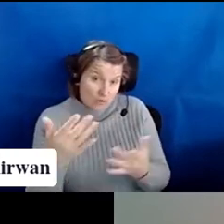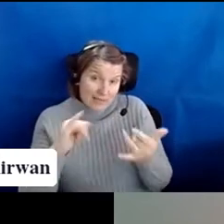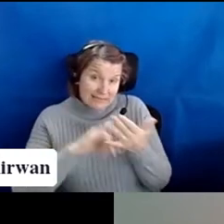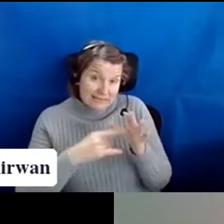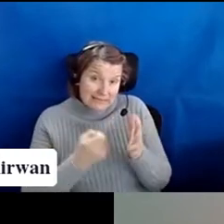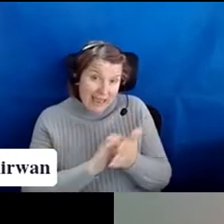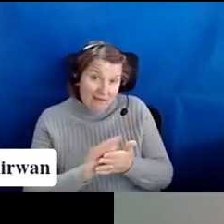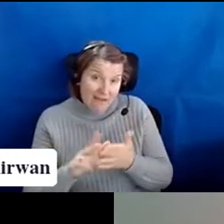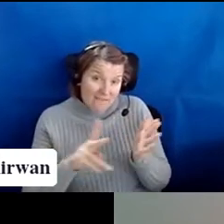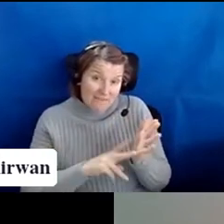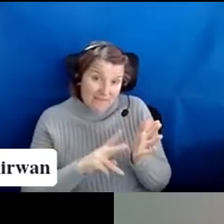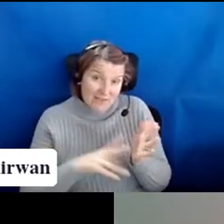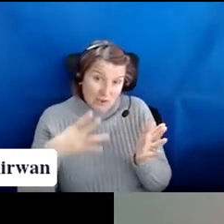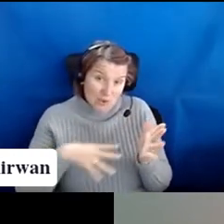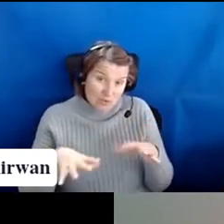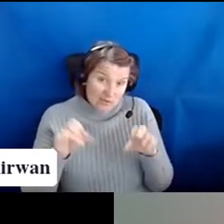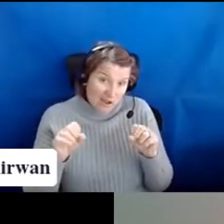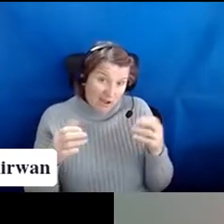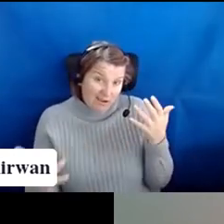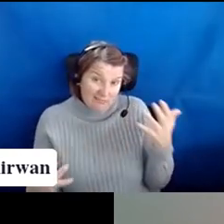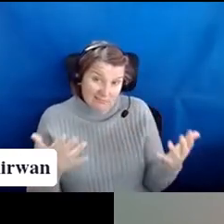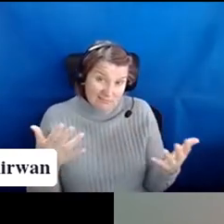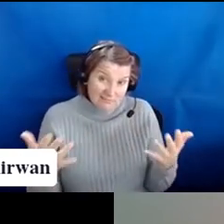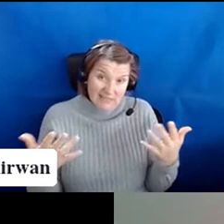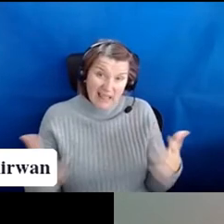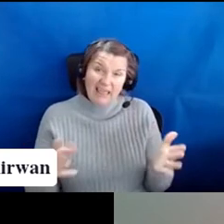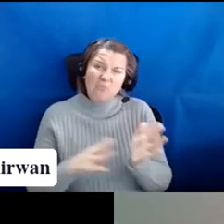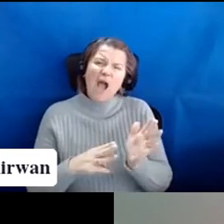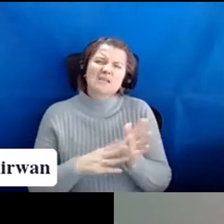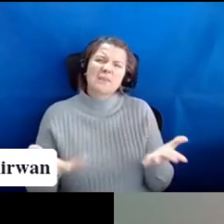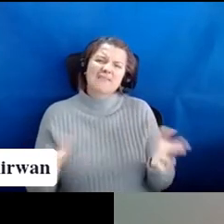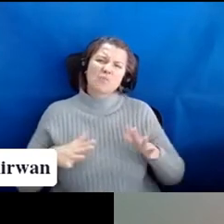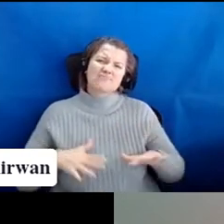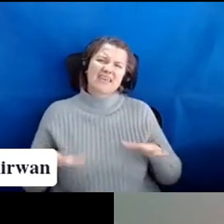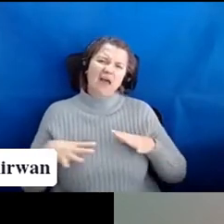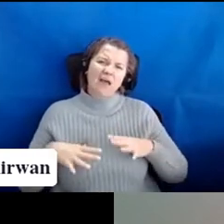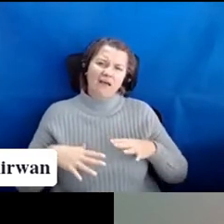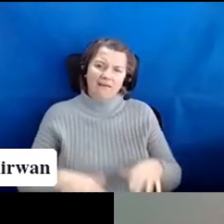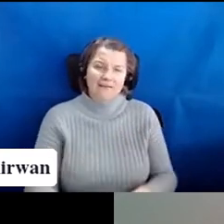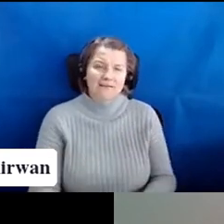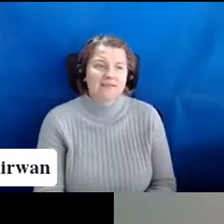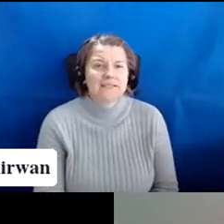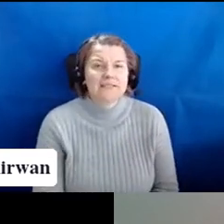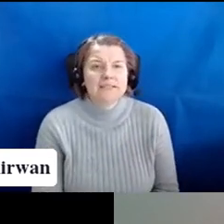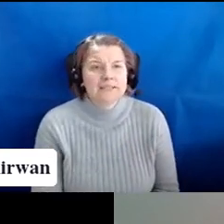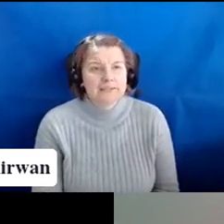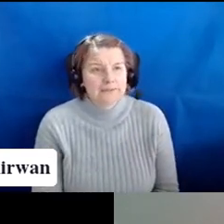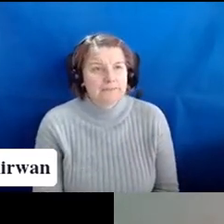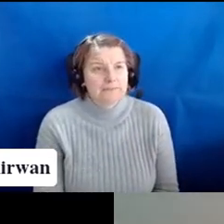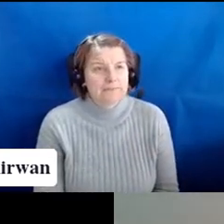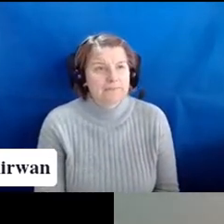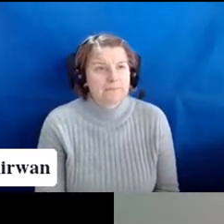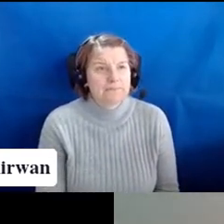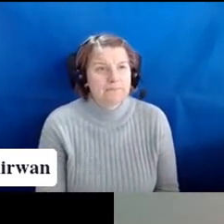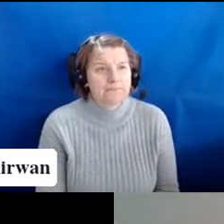did you want to start? I'll give Markus a little breather. Vivian, do you want to come in first?